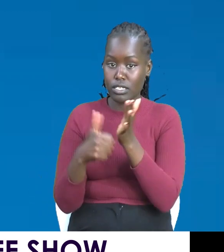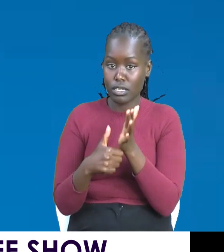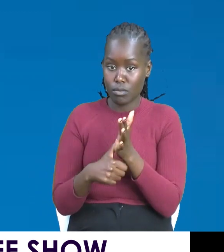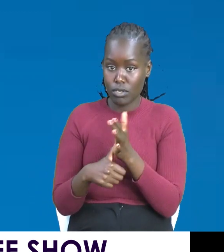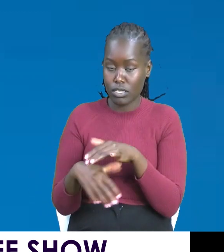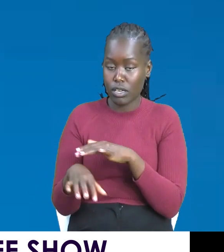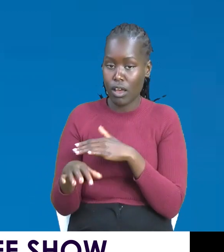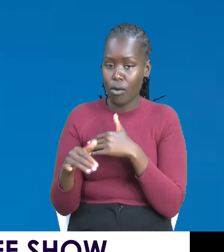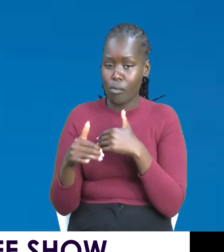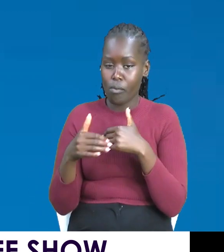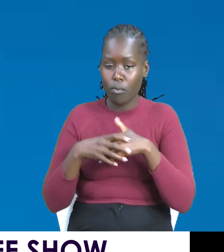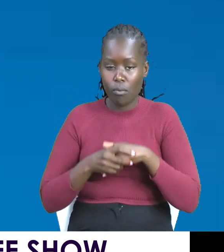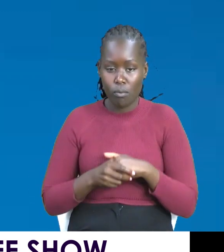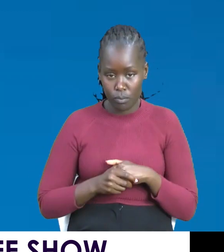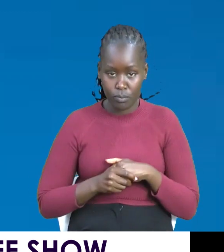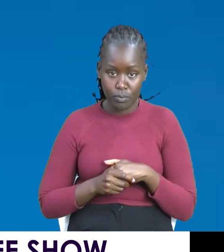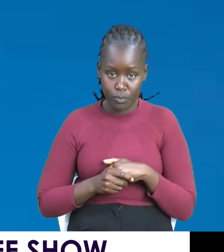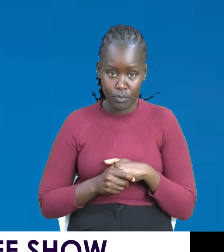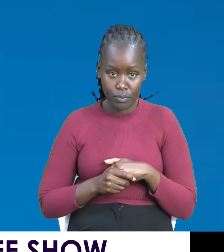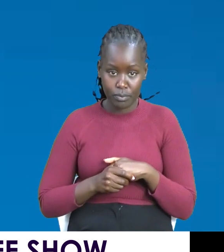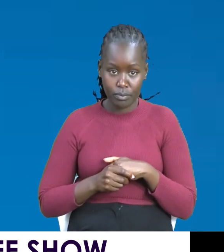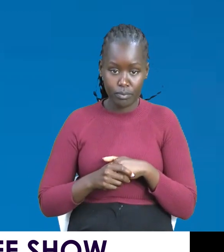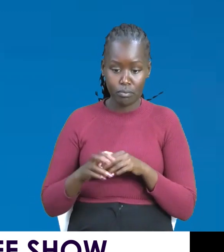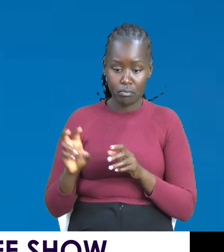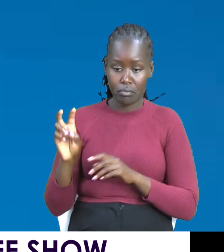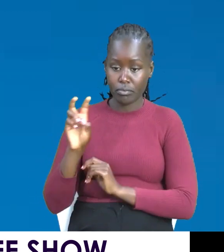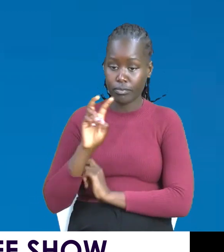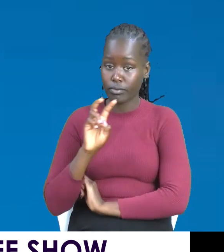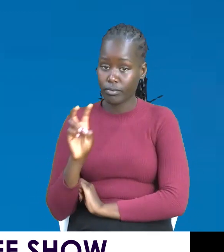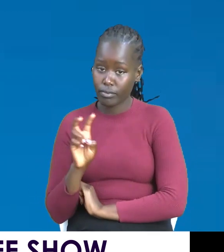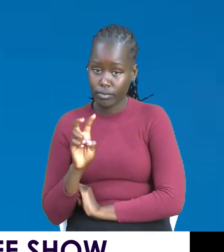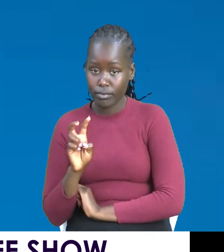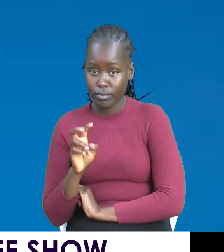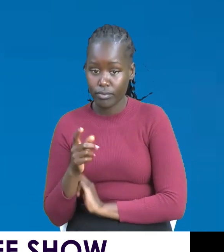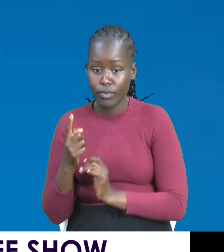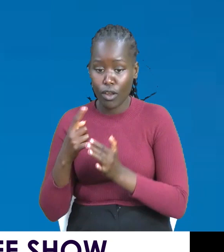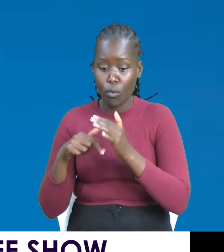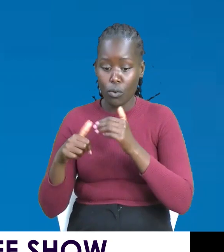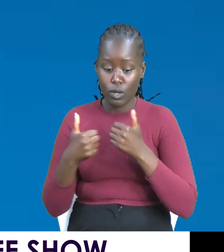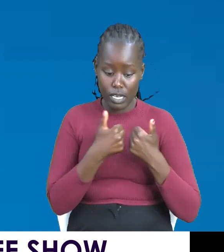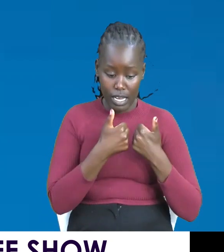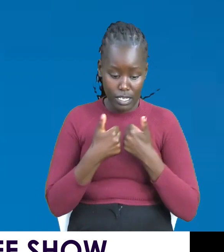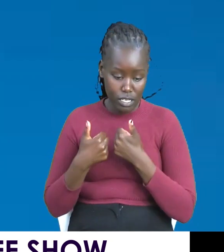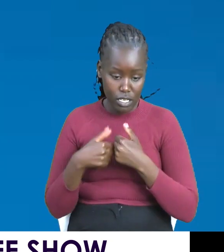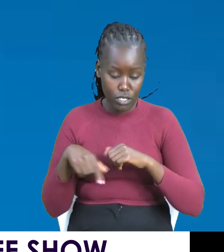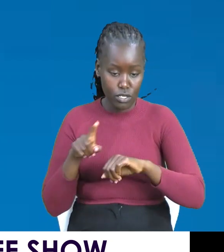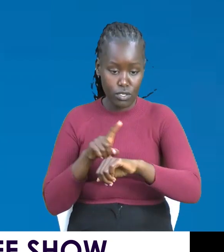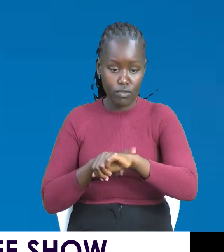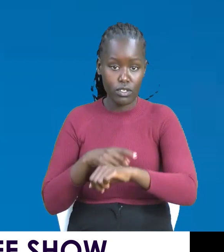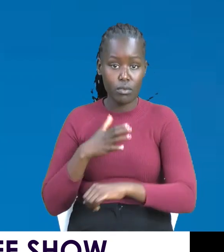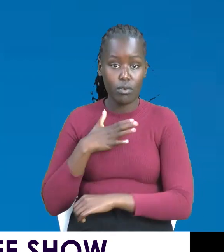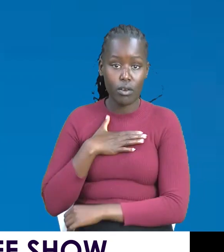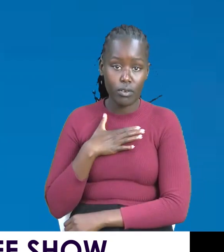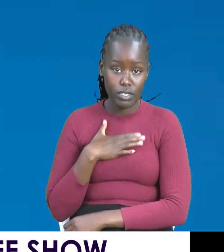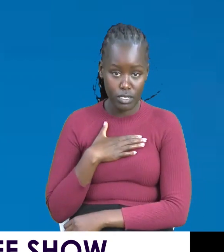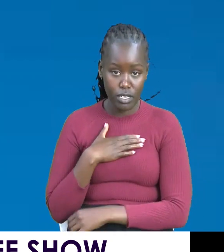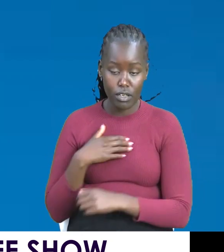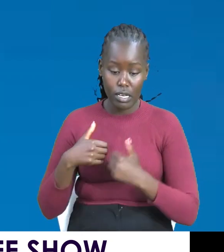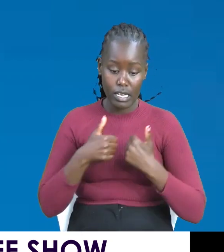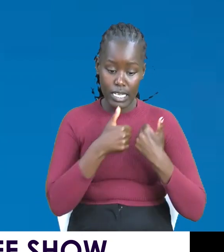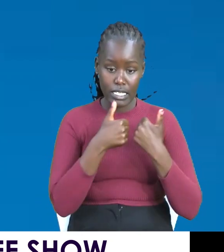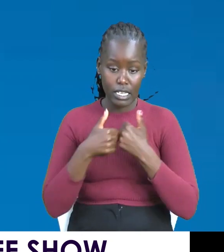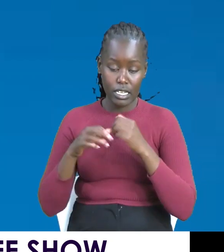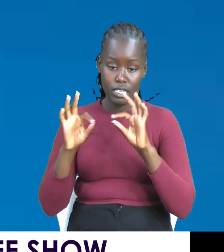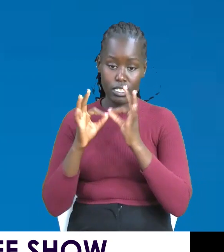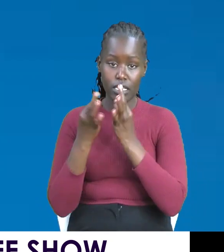our innovations. Look around you. What are the challenges of our times? What are the challenges in